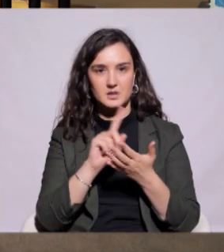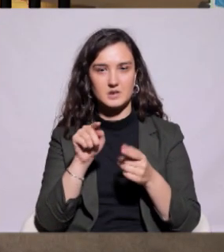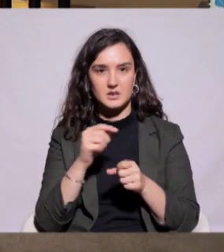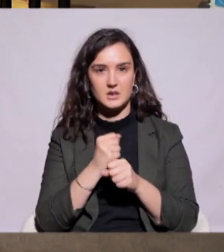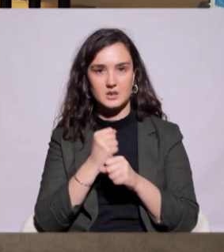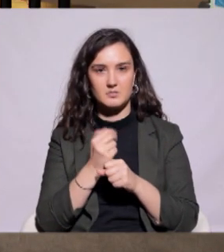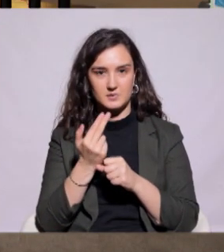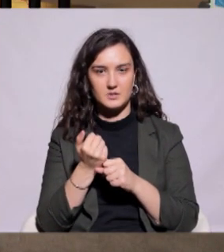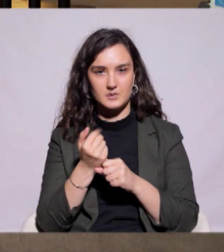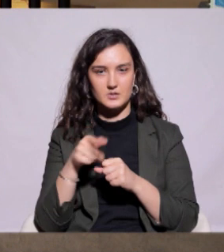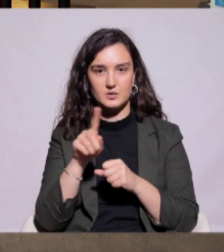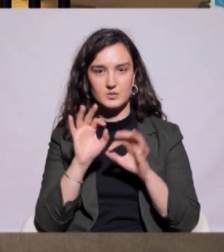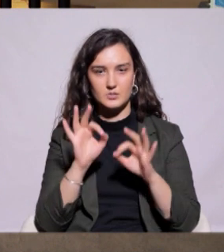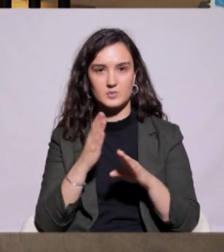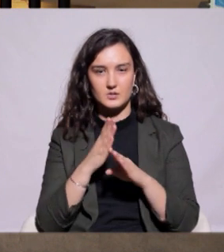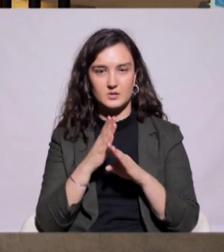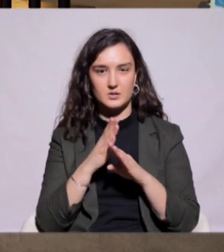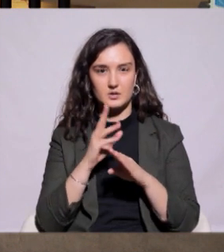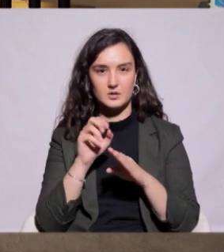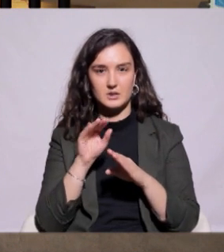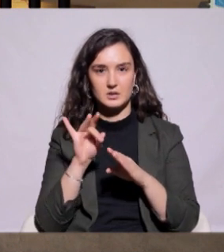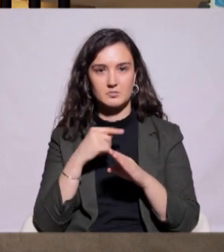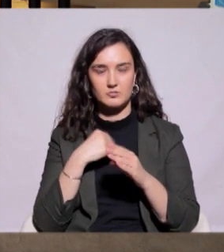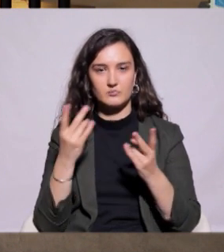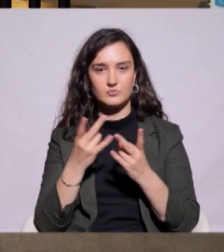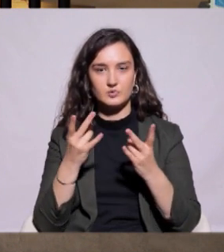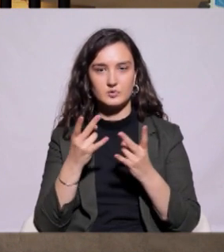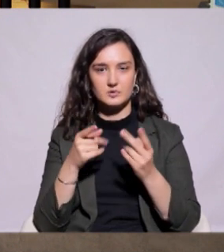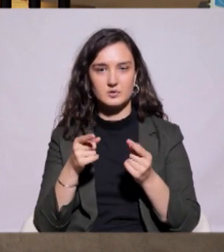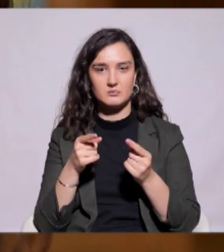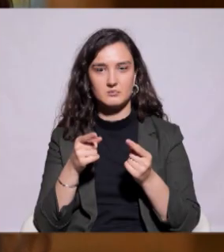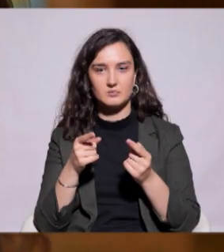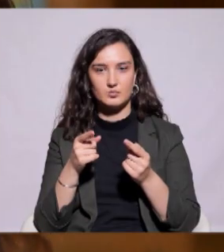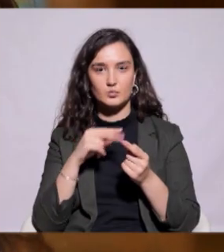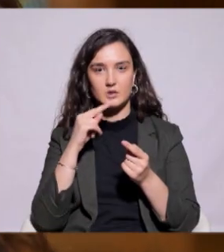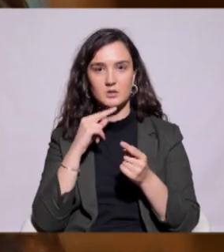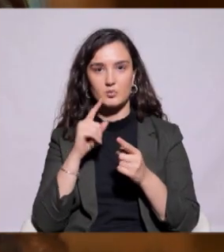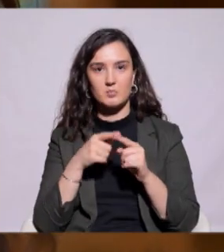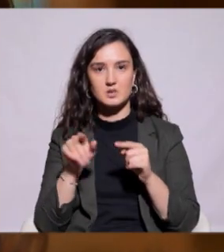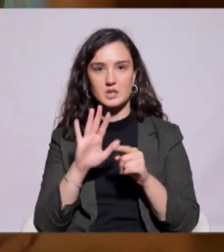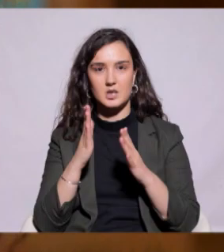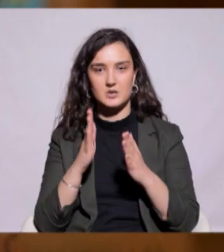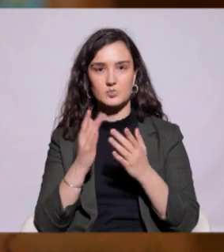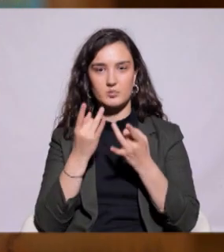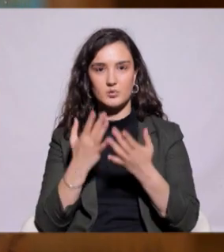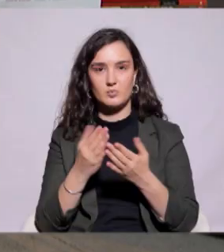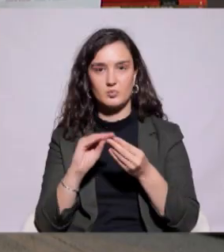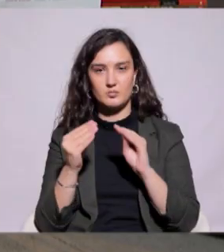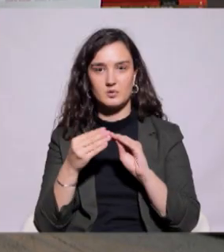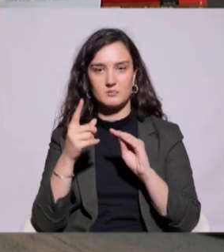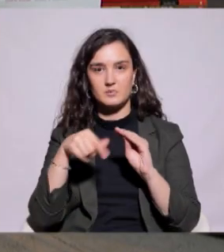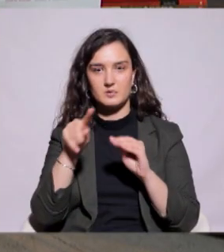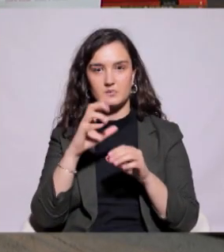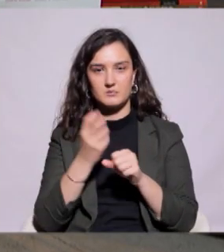do, right? You are absolutely right, Mr. Carter, but we need to take into consideration that it's not only simple problems that